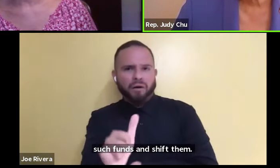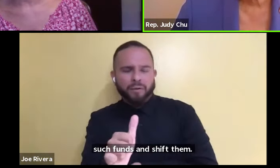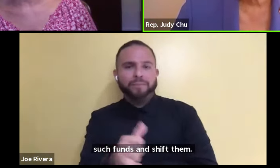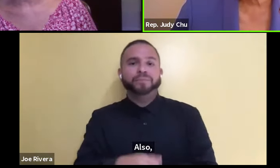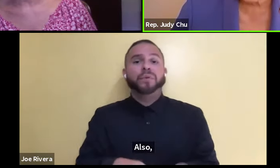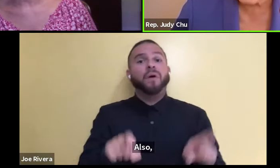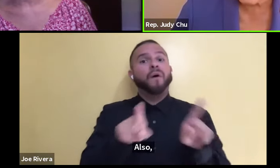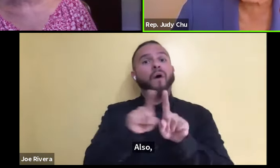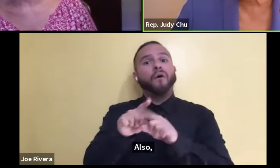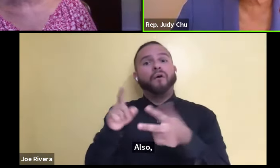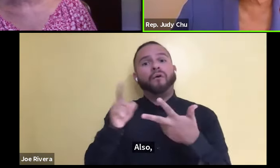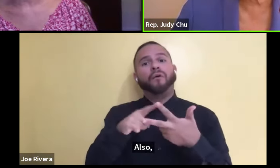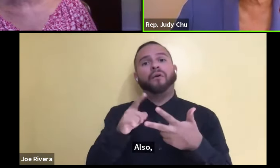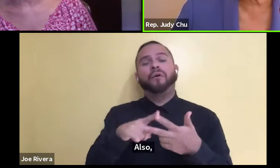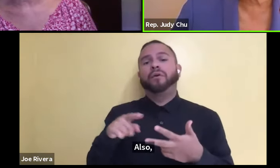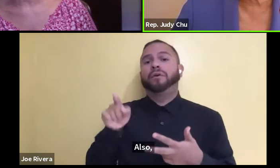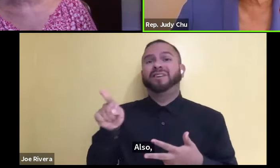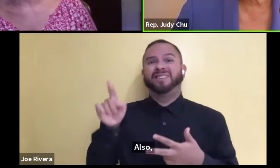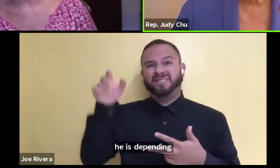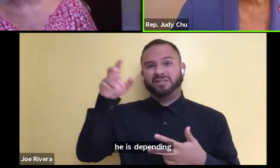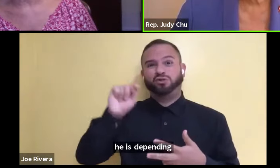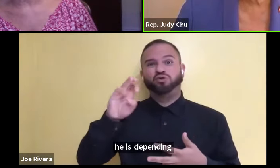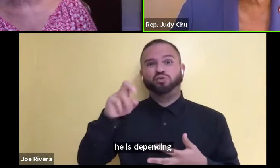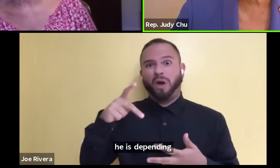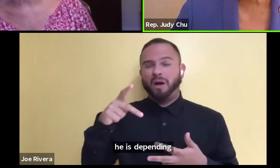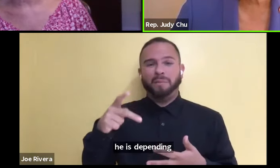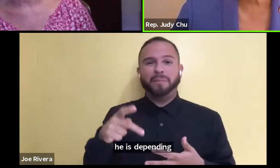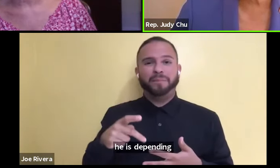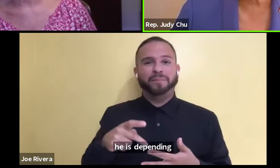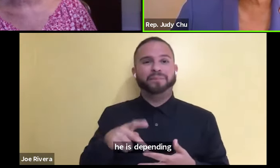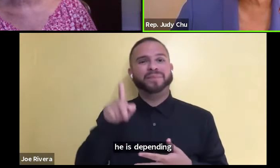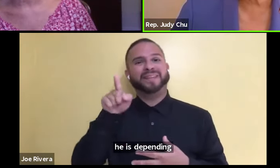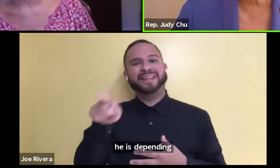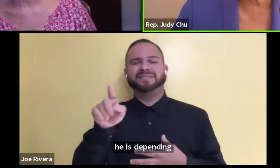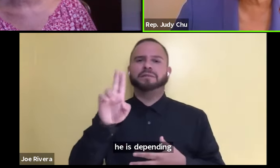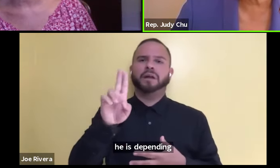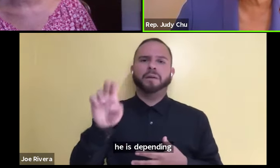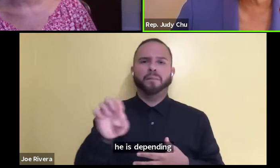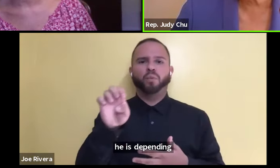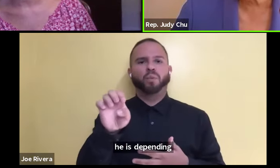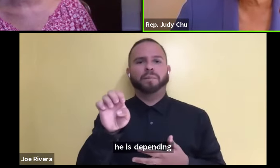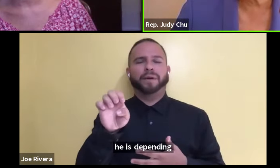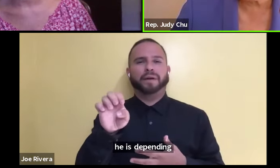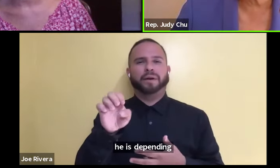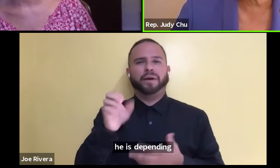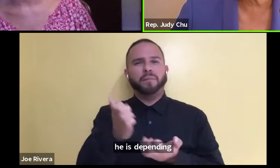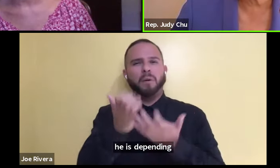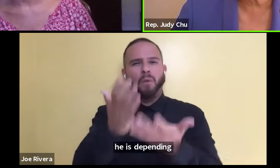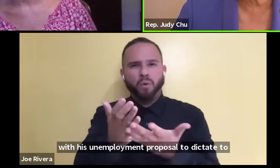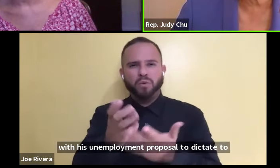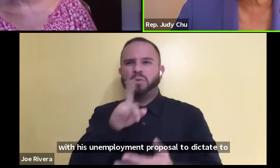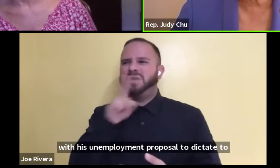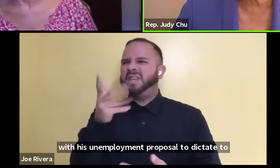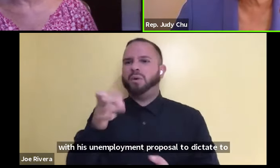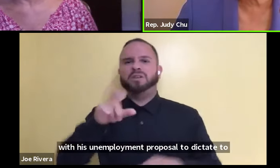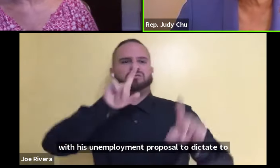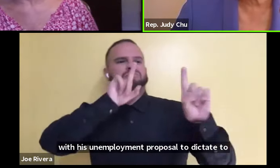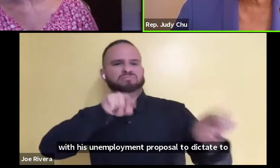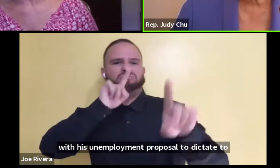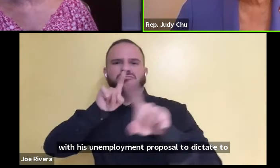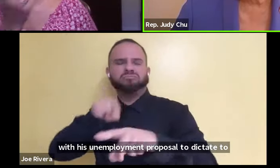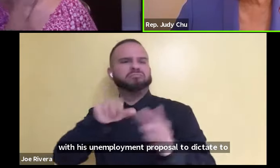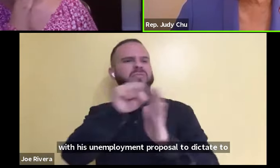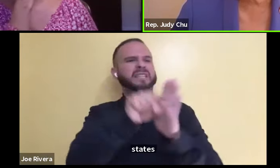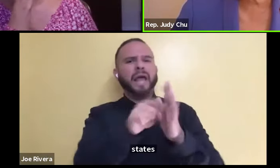depending with his unemployment proposal to dictate to states how they administer their unemployment benefit